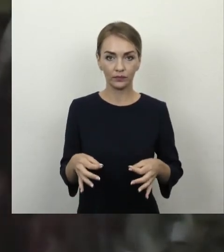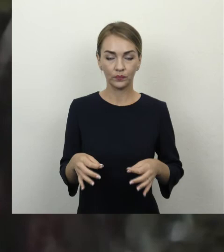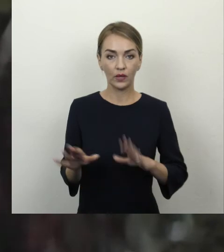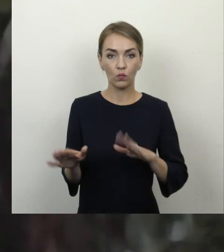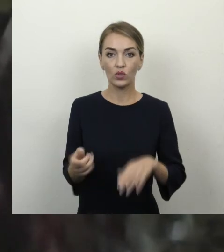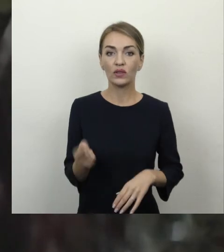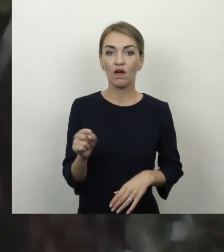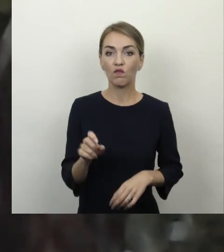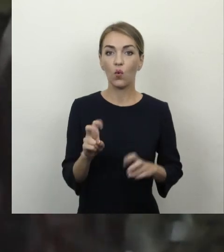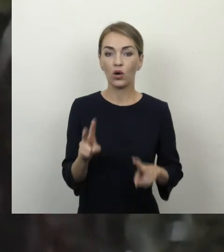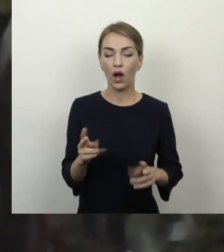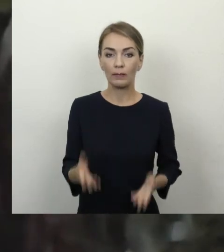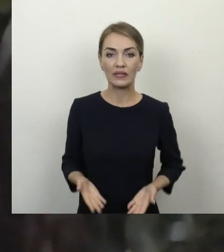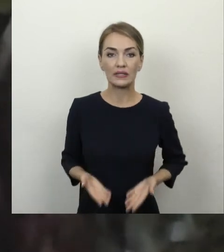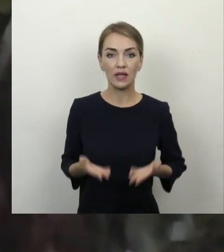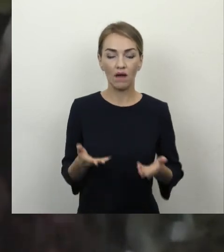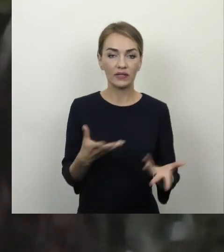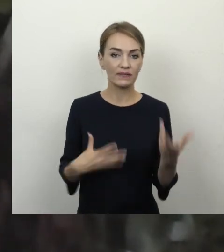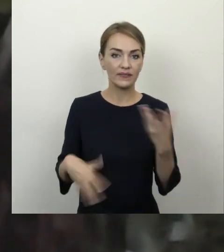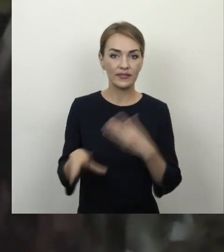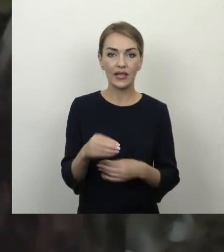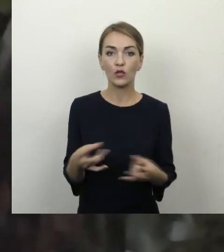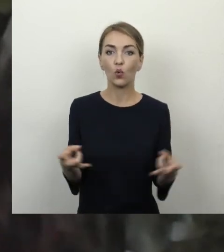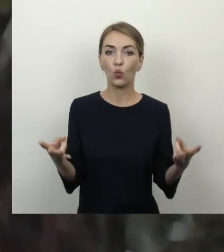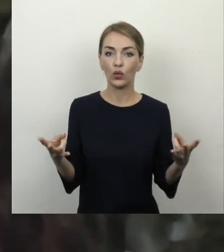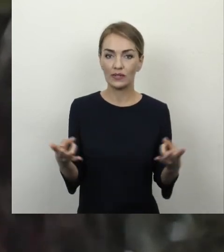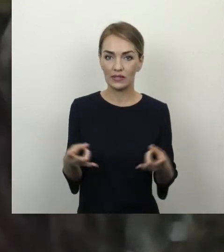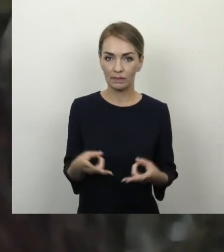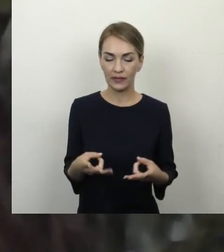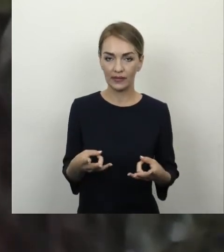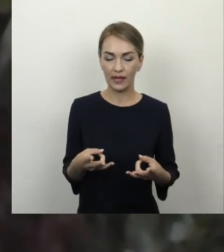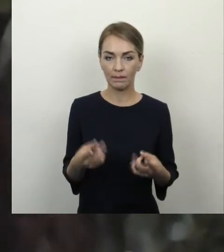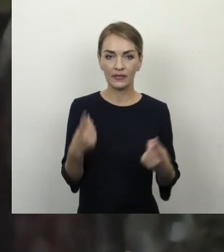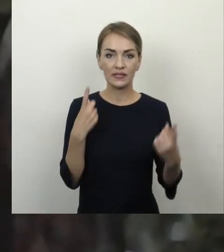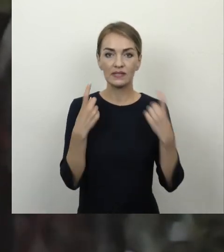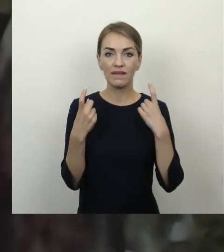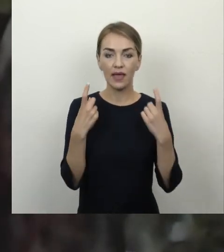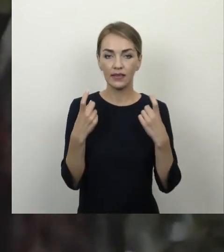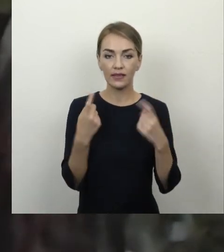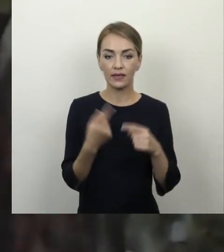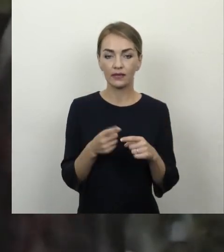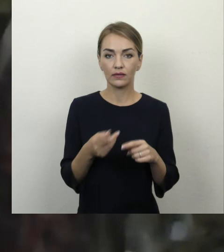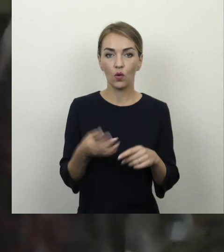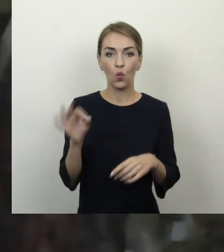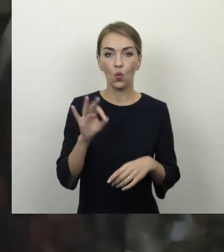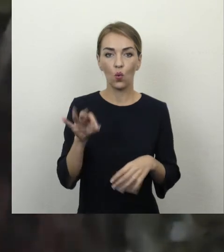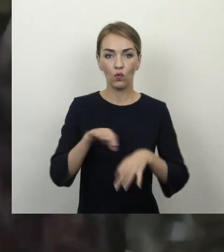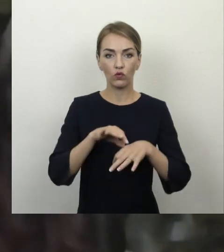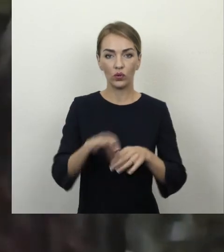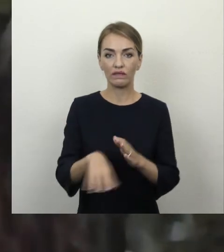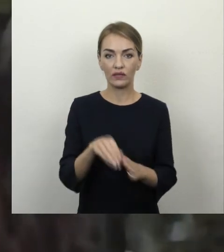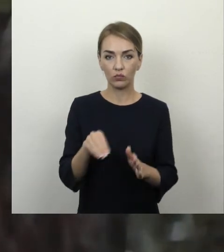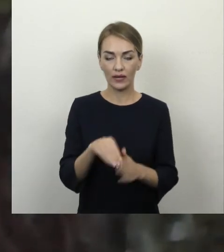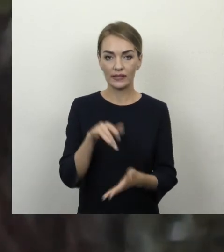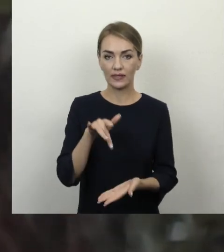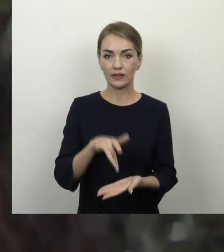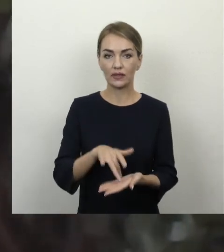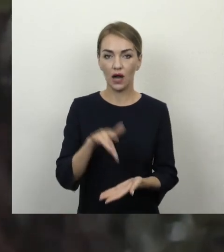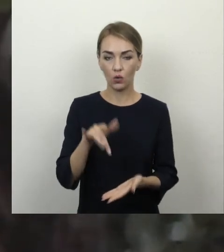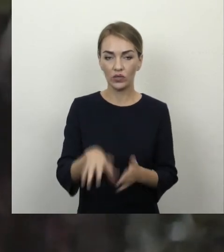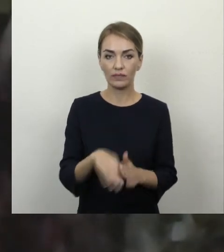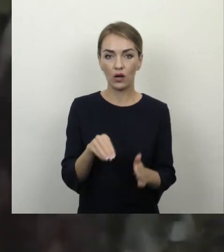by the decision of the Constitutional Court following the a provision of all